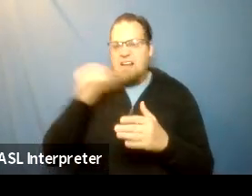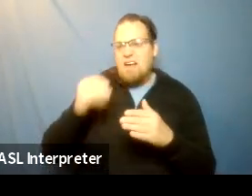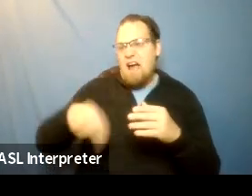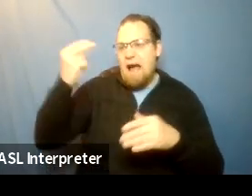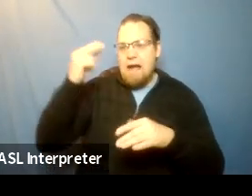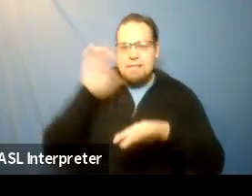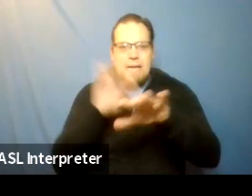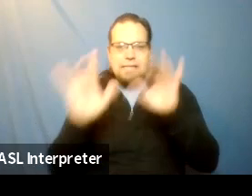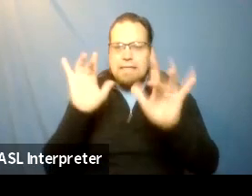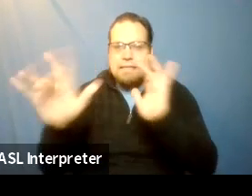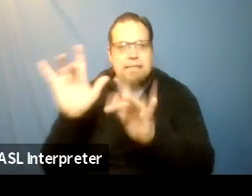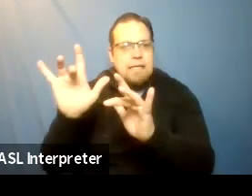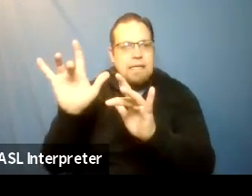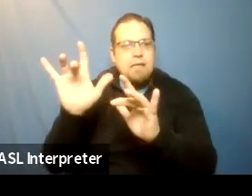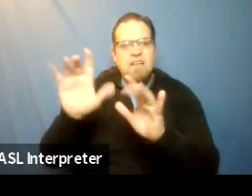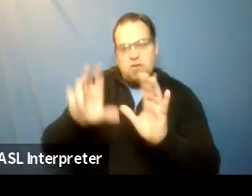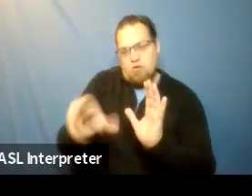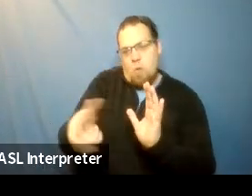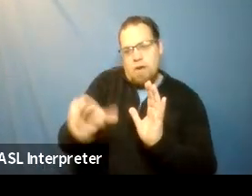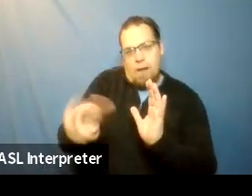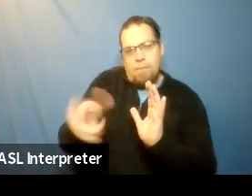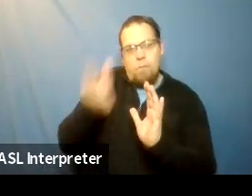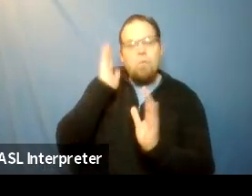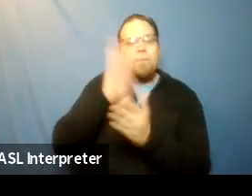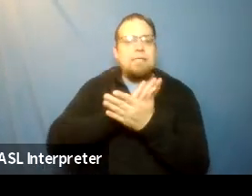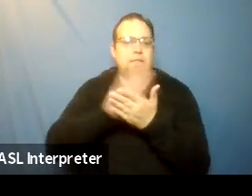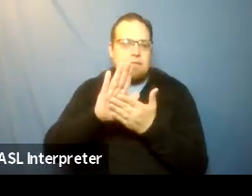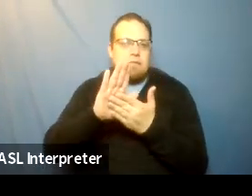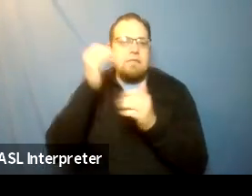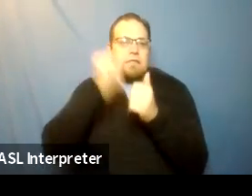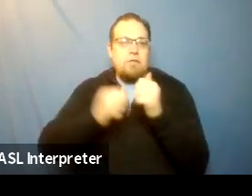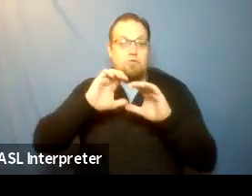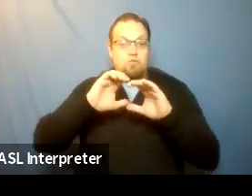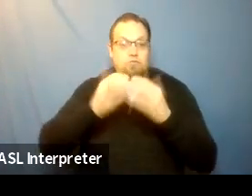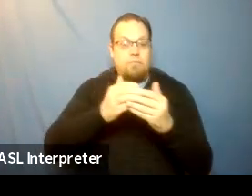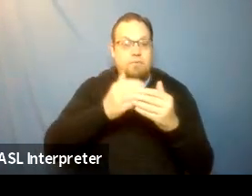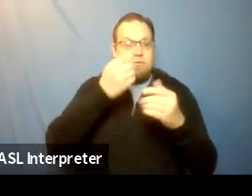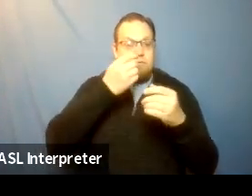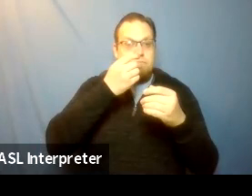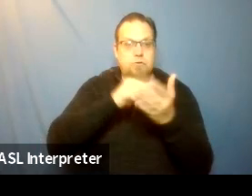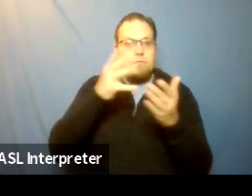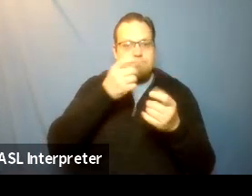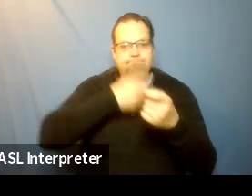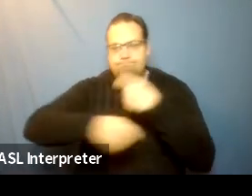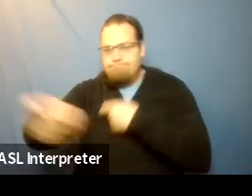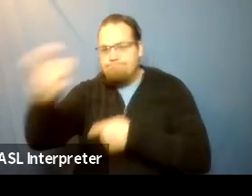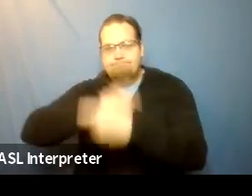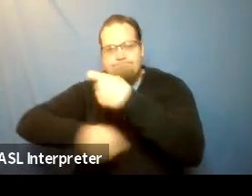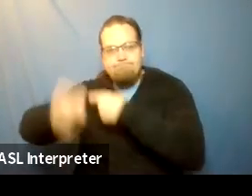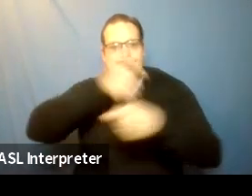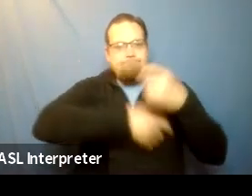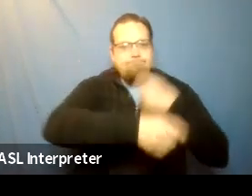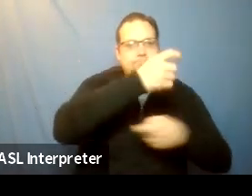like a doorknob, for instance, will be cleaned as each group of students comes in and out during the day. So we're